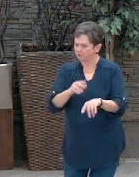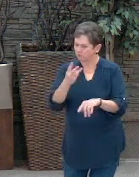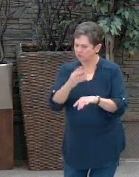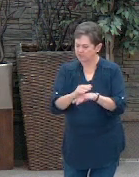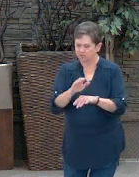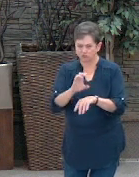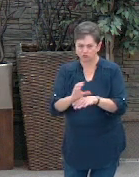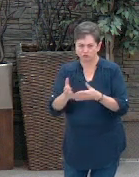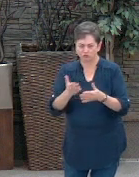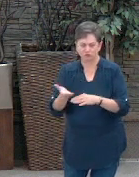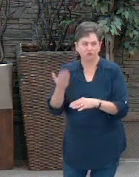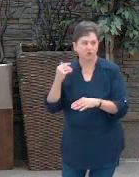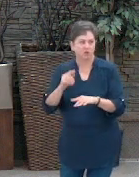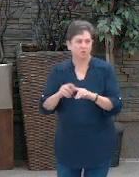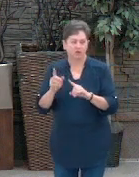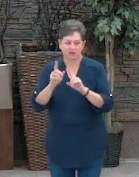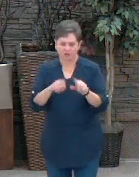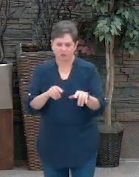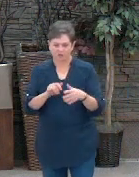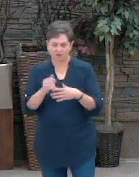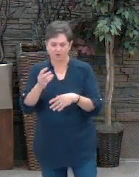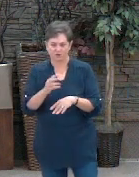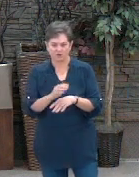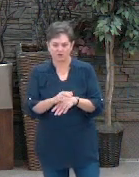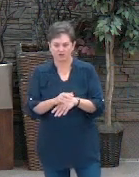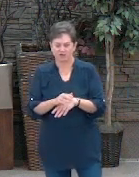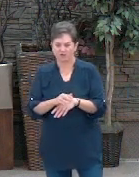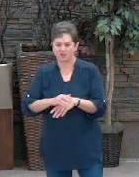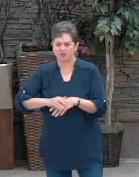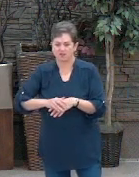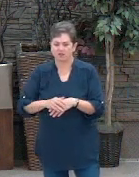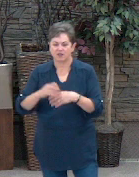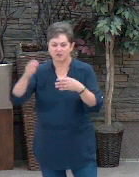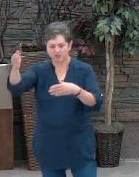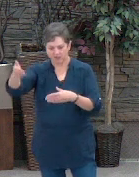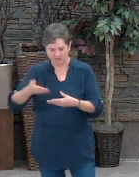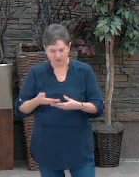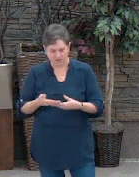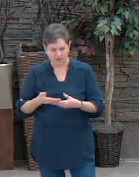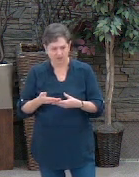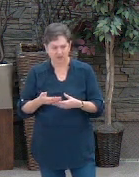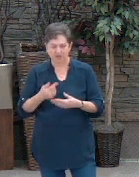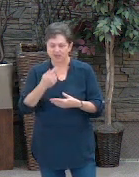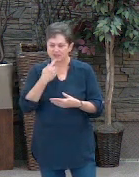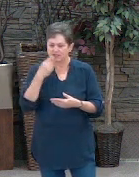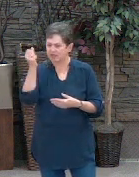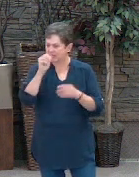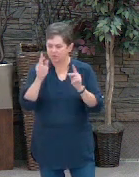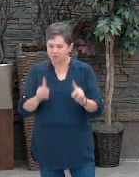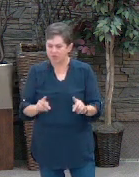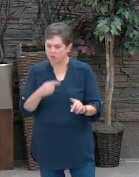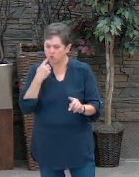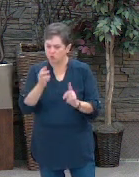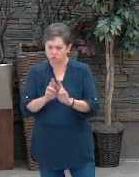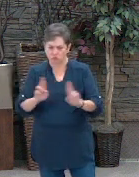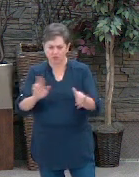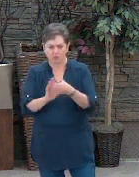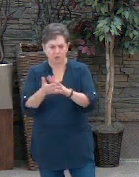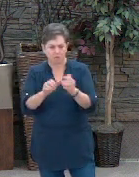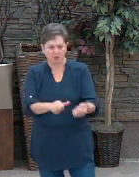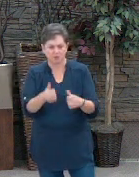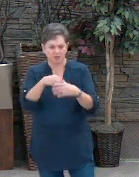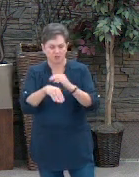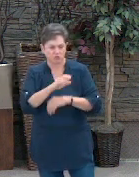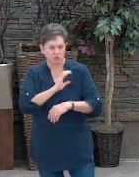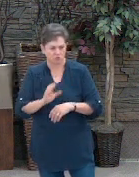service, but I went that, and they gave this invitation. They said that anybody who's ready to be baptized